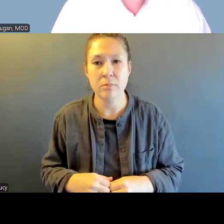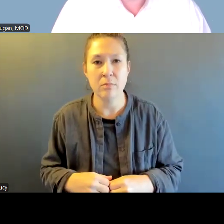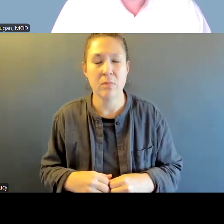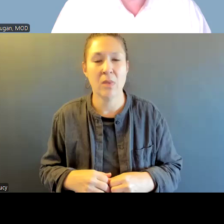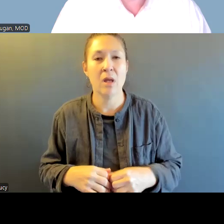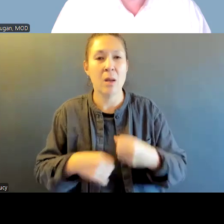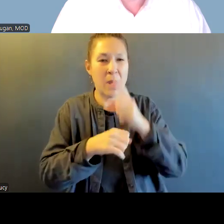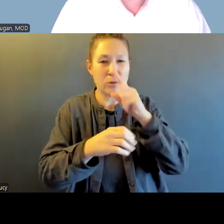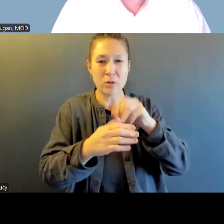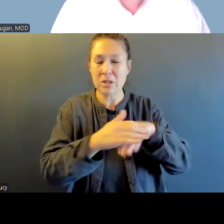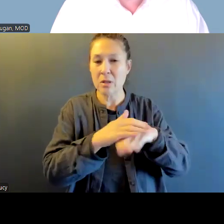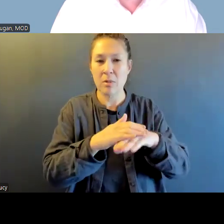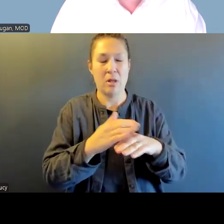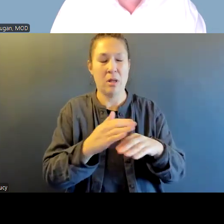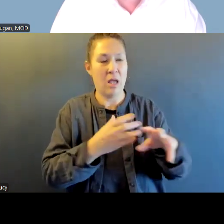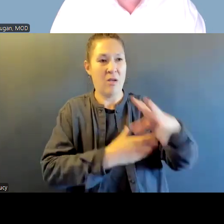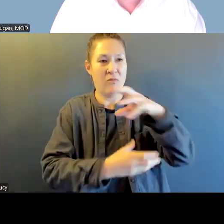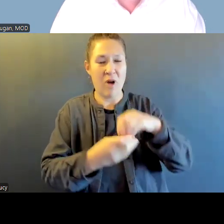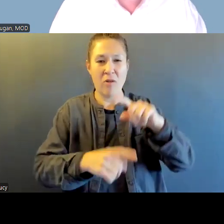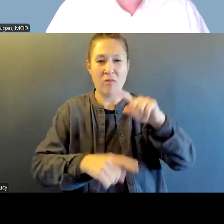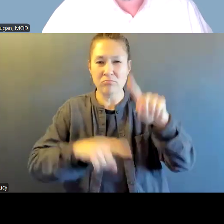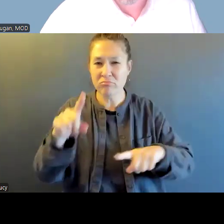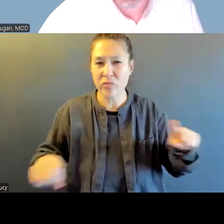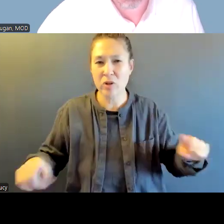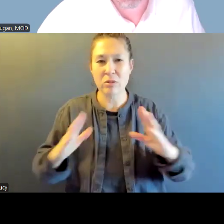municipal projects and services.